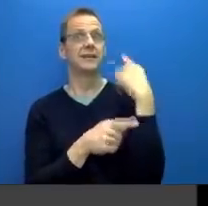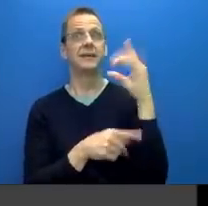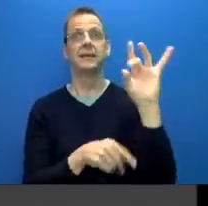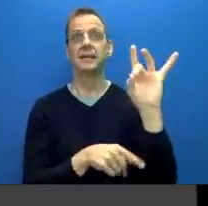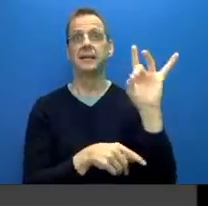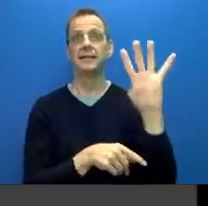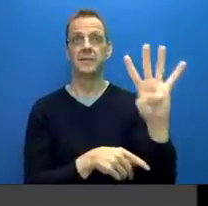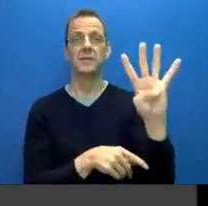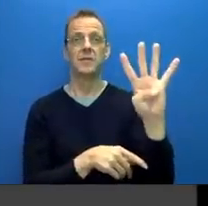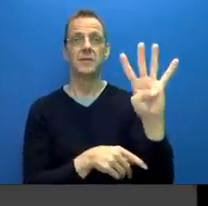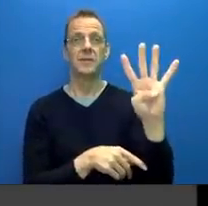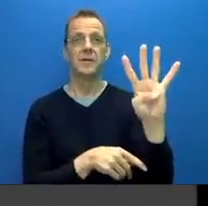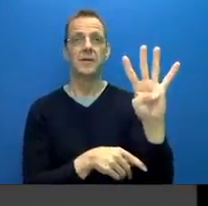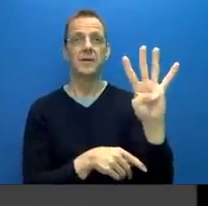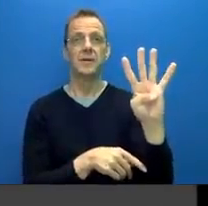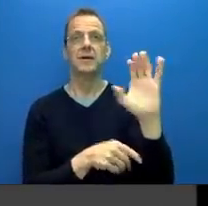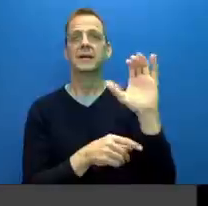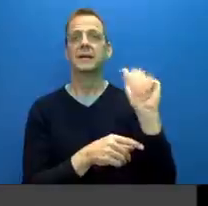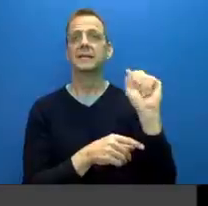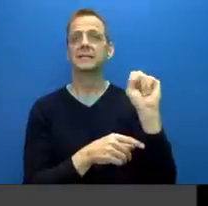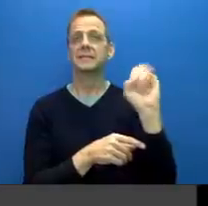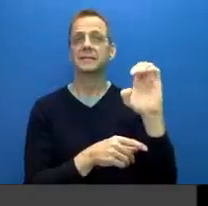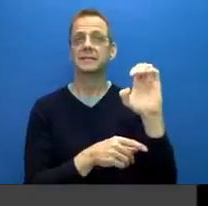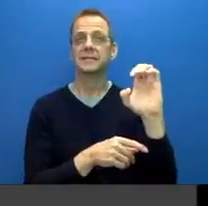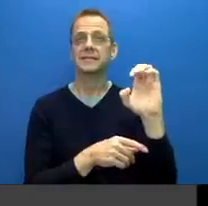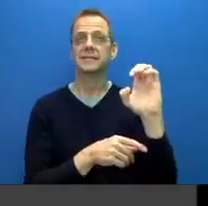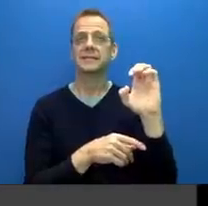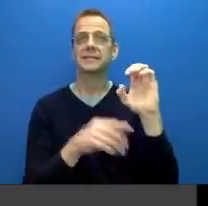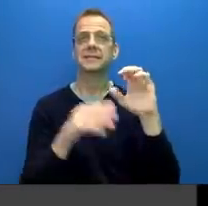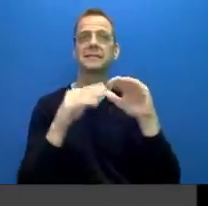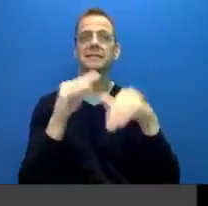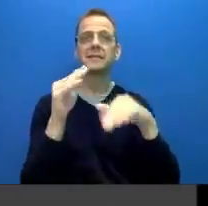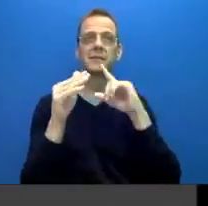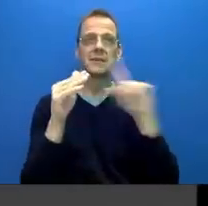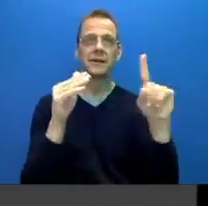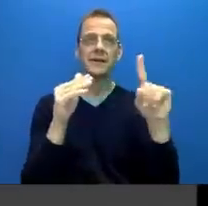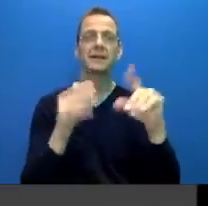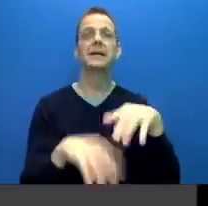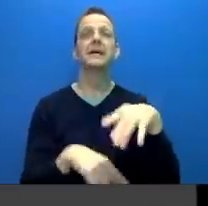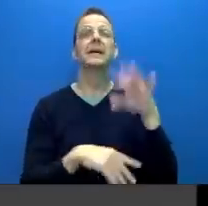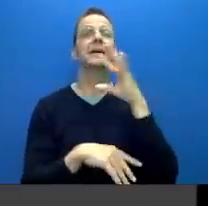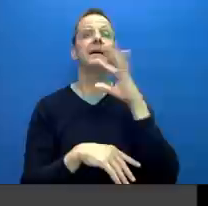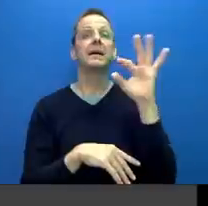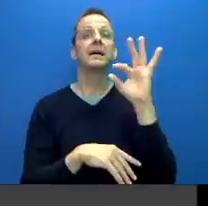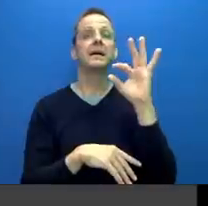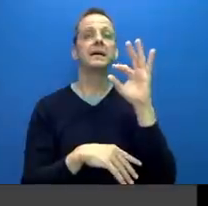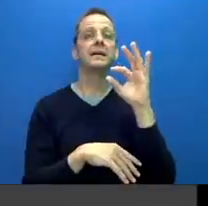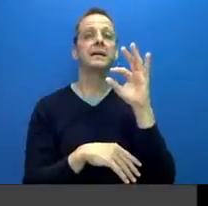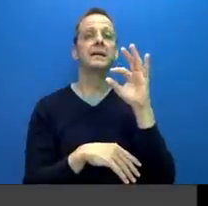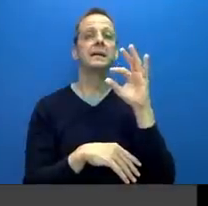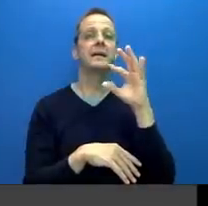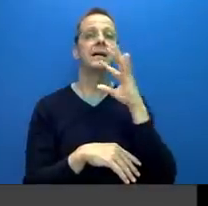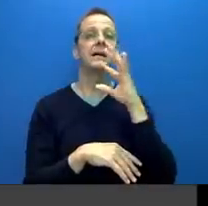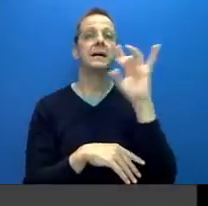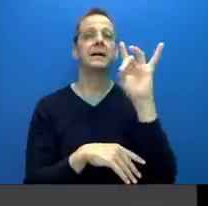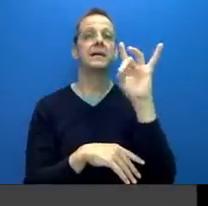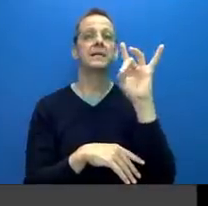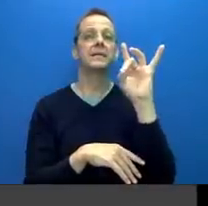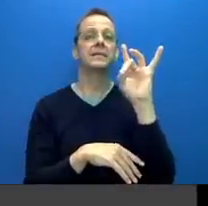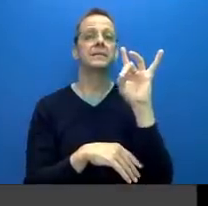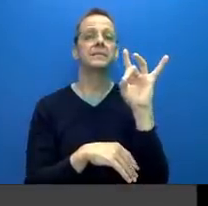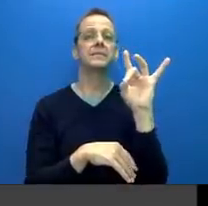under one, 509 cases in 1 to 4 years old, 762 cases in